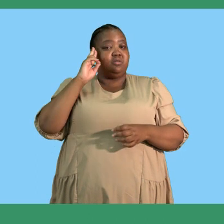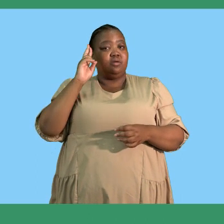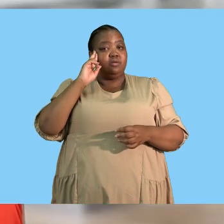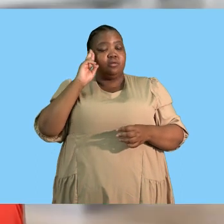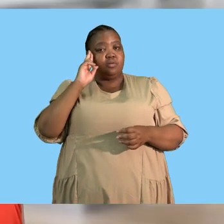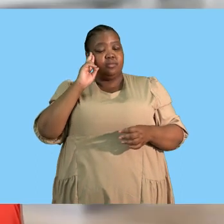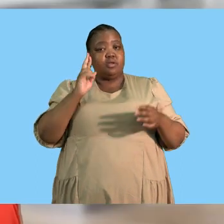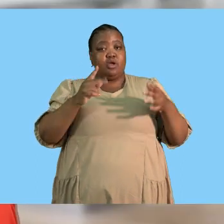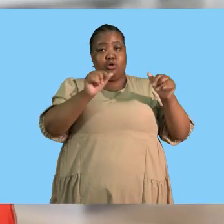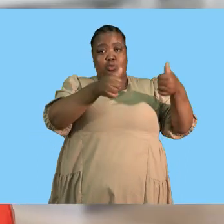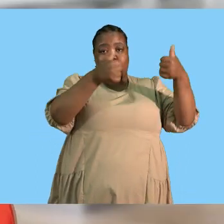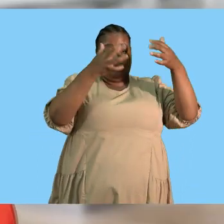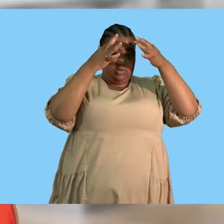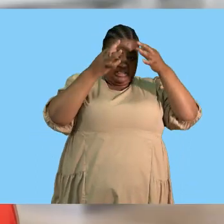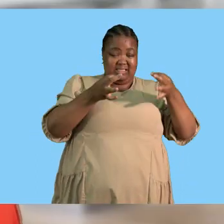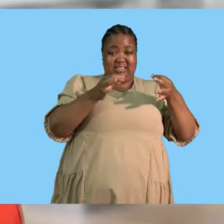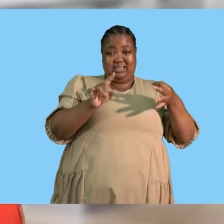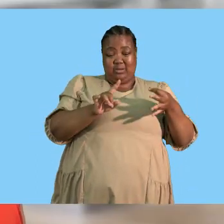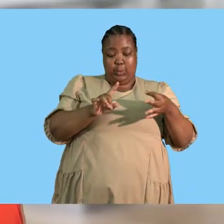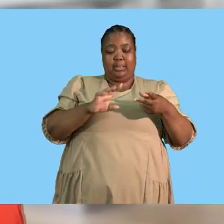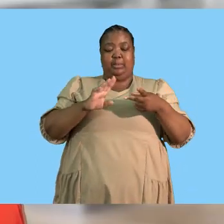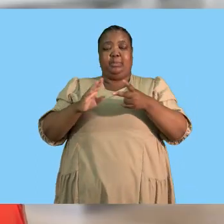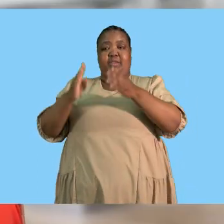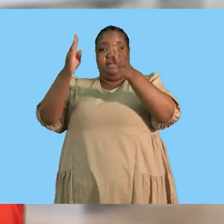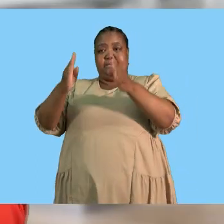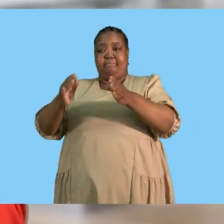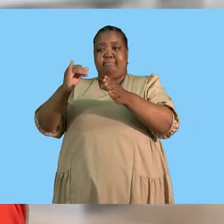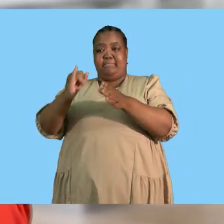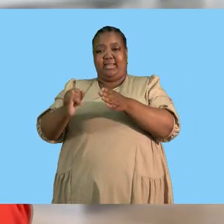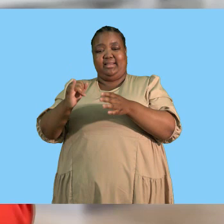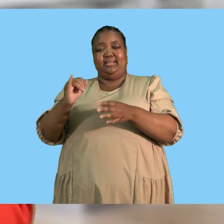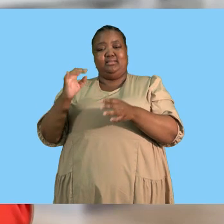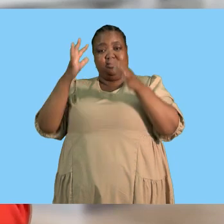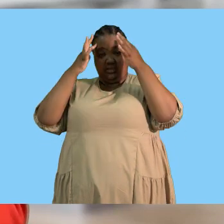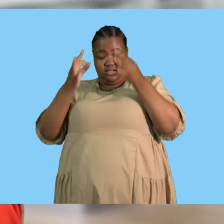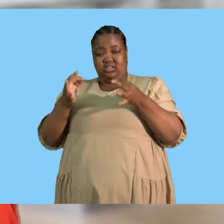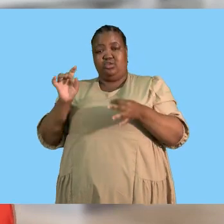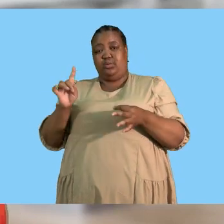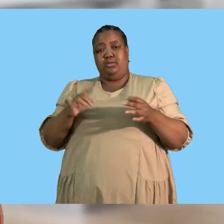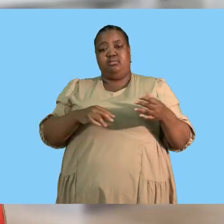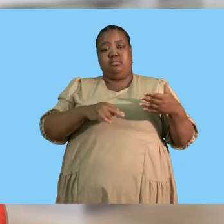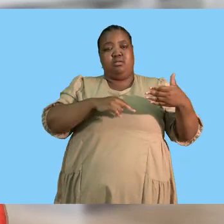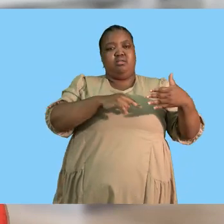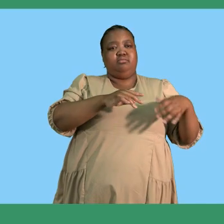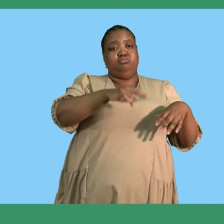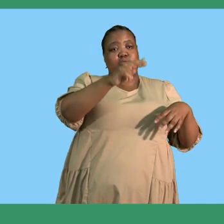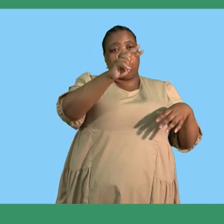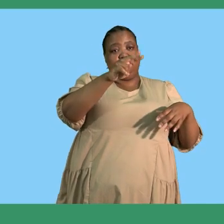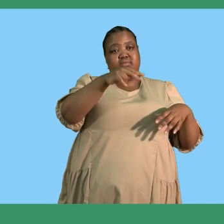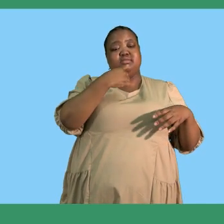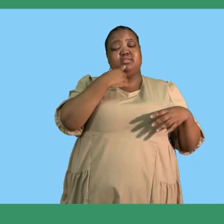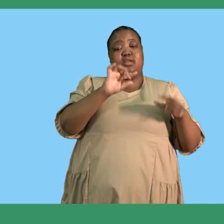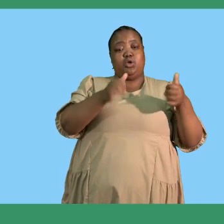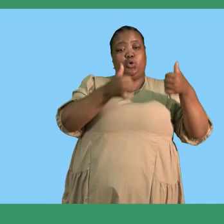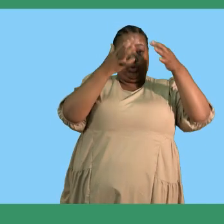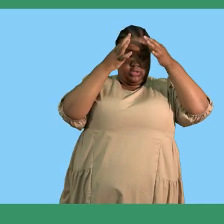need also to remember what a good decision is and what a bad decision is. So when you read here, it tells